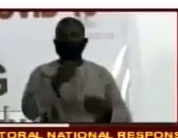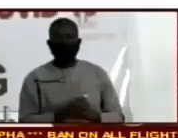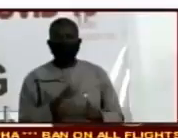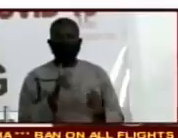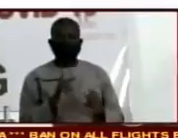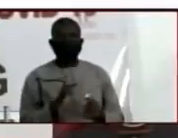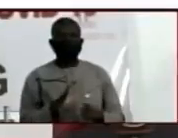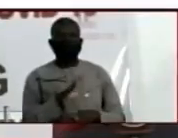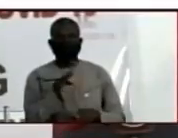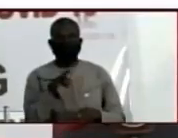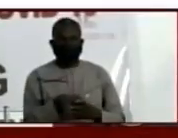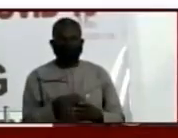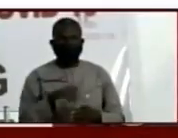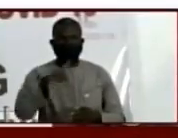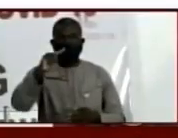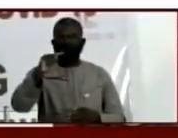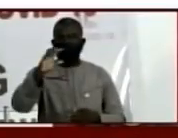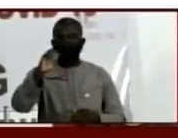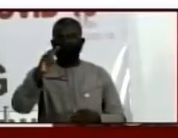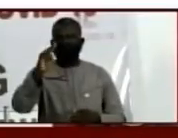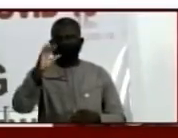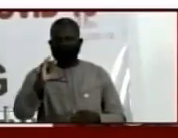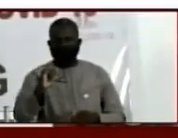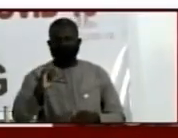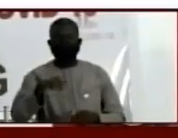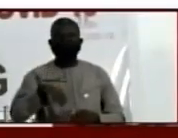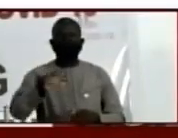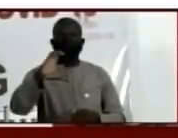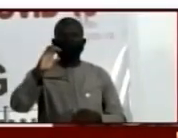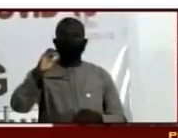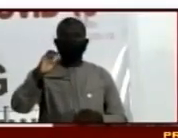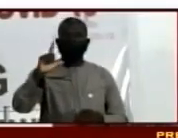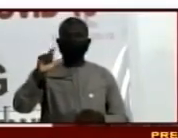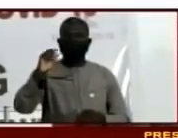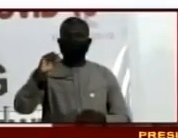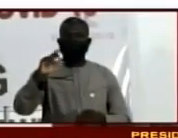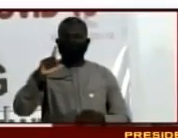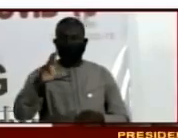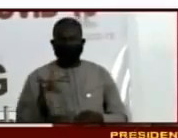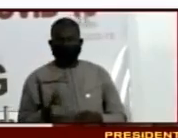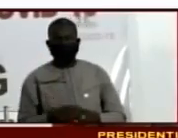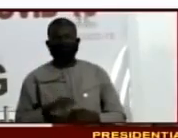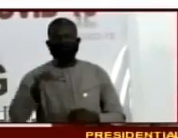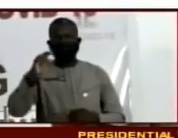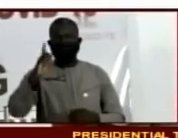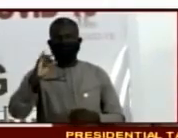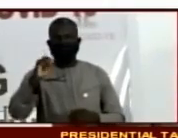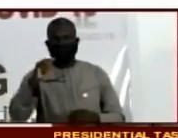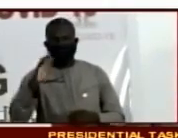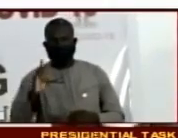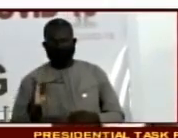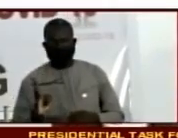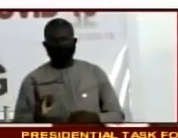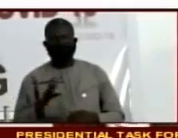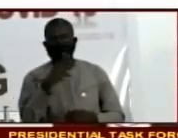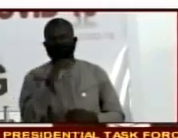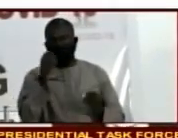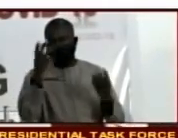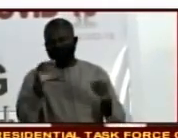by Tonye Call, Indidi, Onwuneli, and many others.